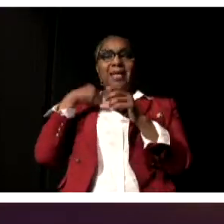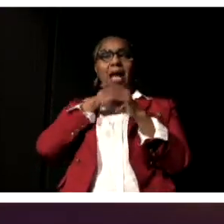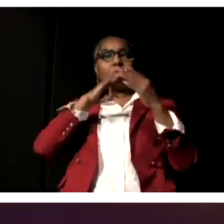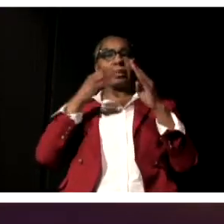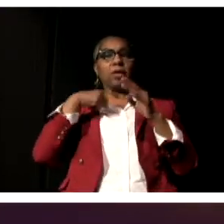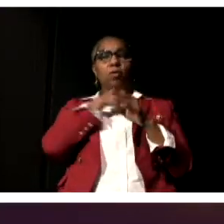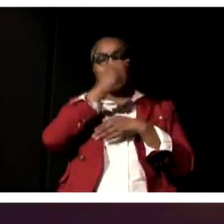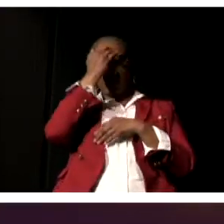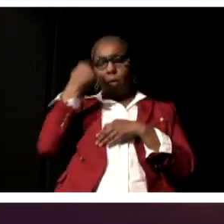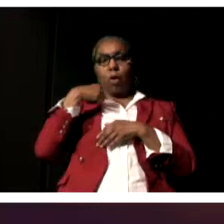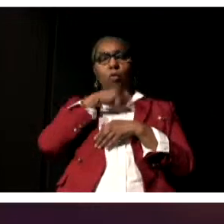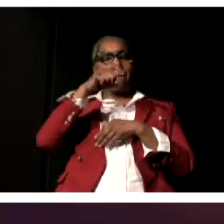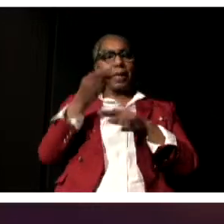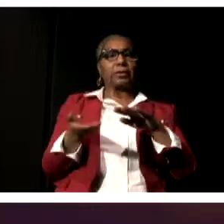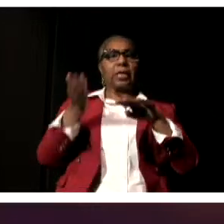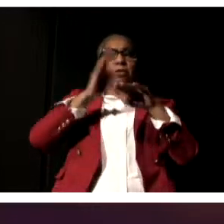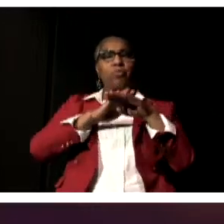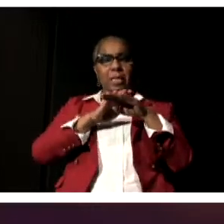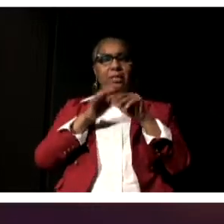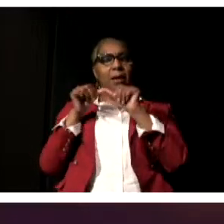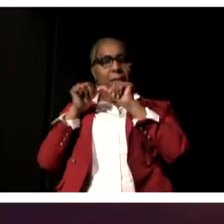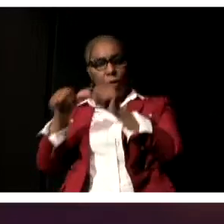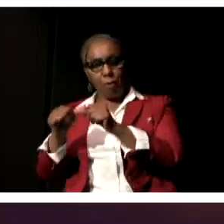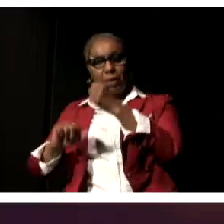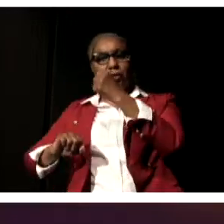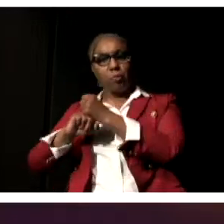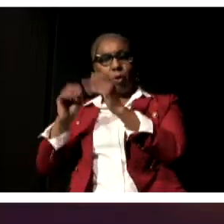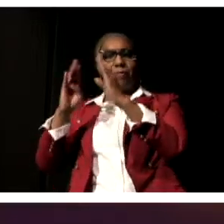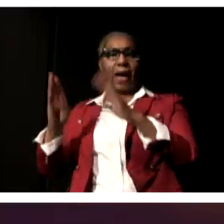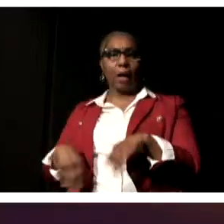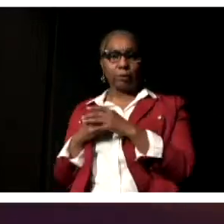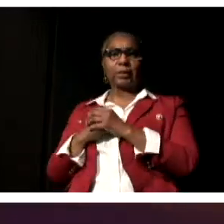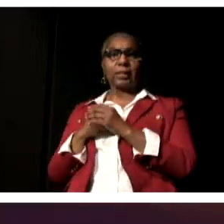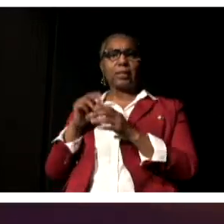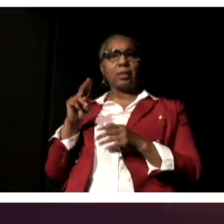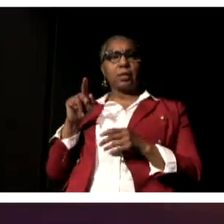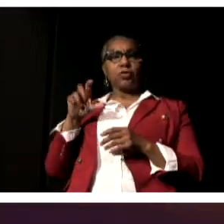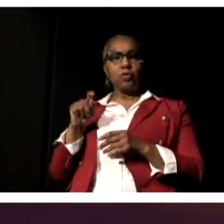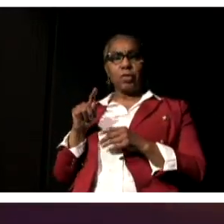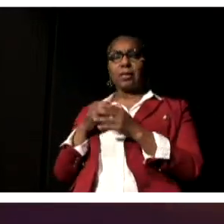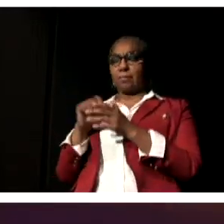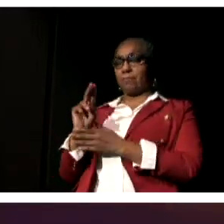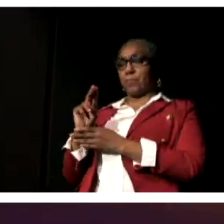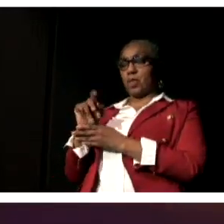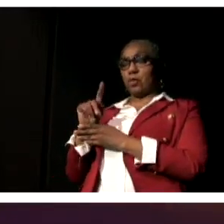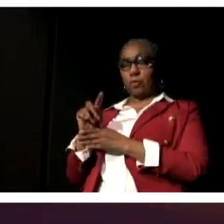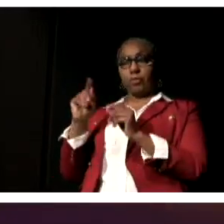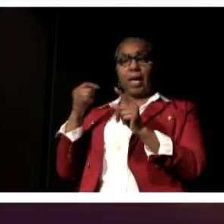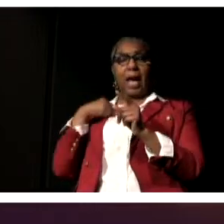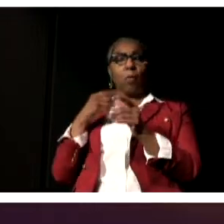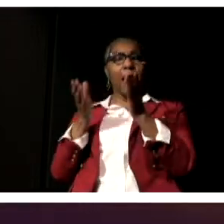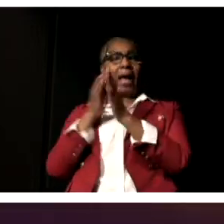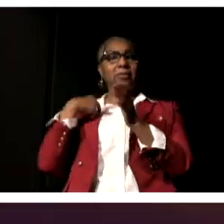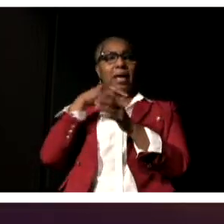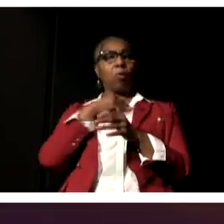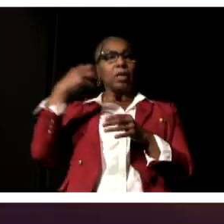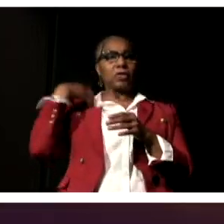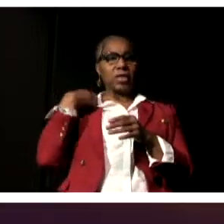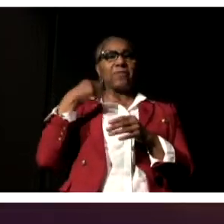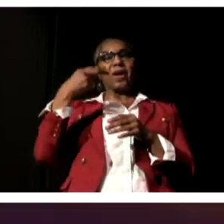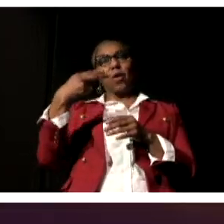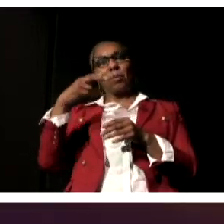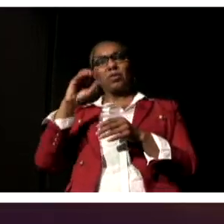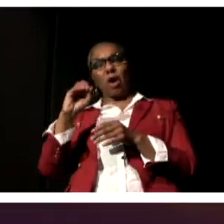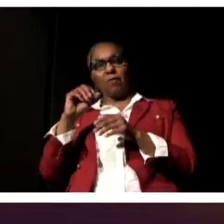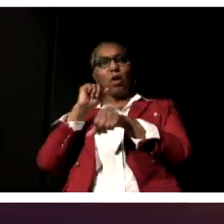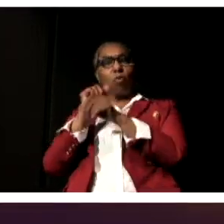that we must increase permanent supportive housing units. Our ask our chief homeless officer to work with